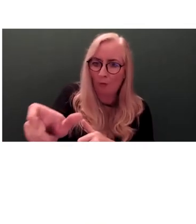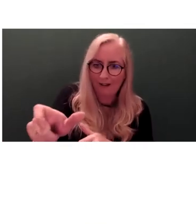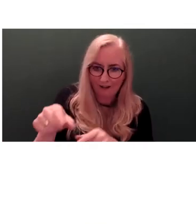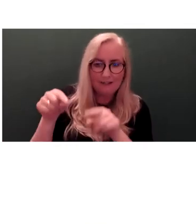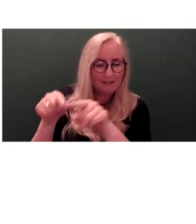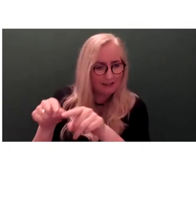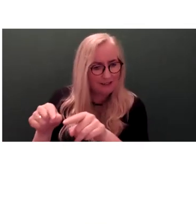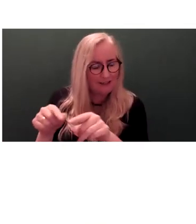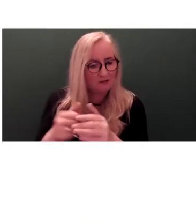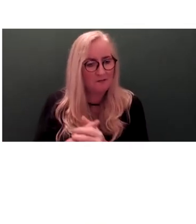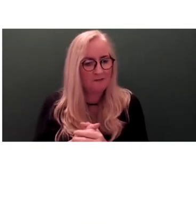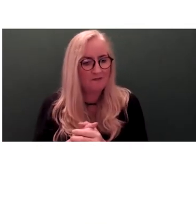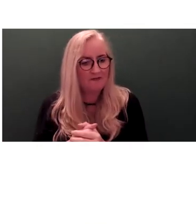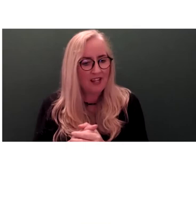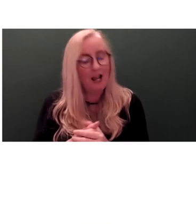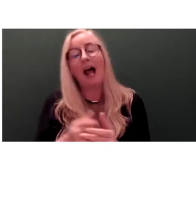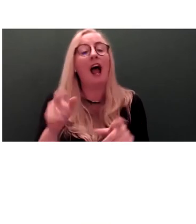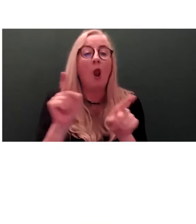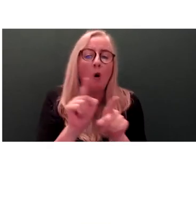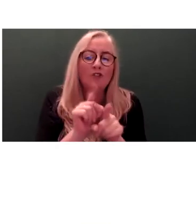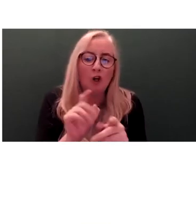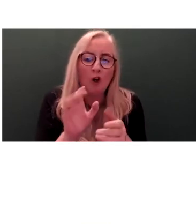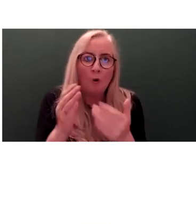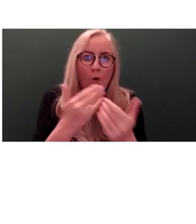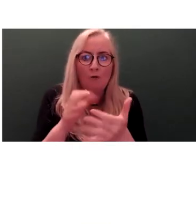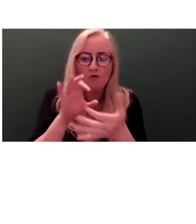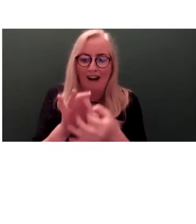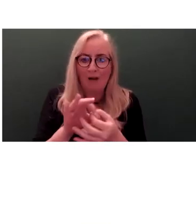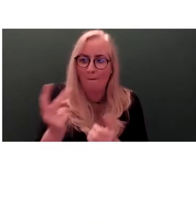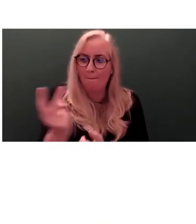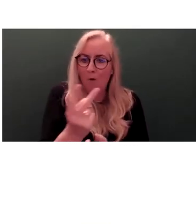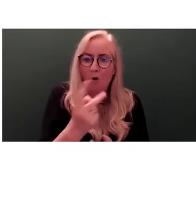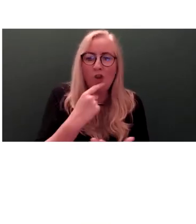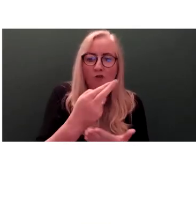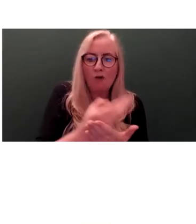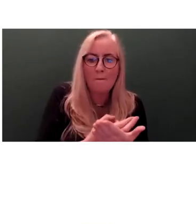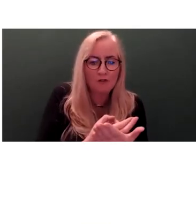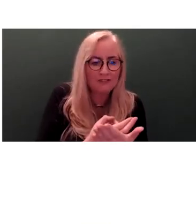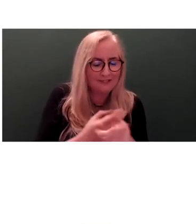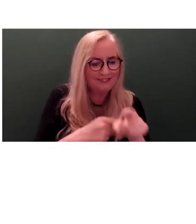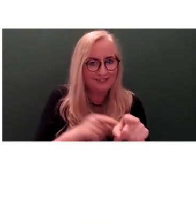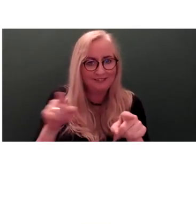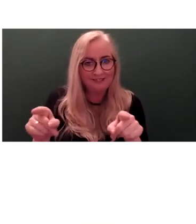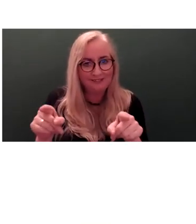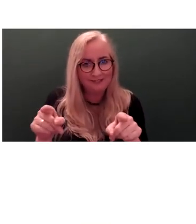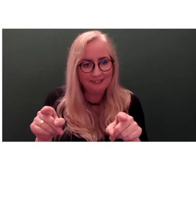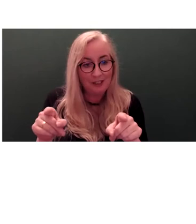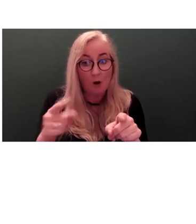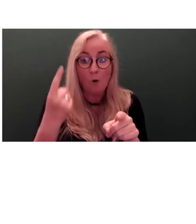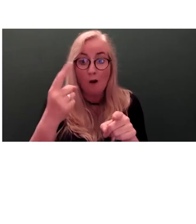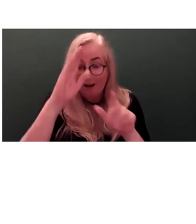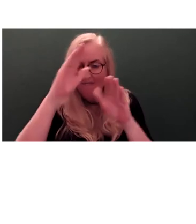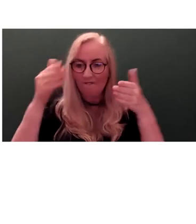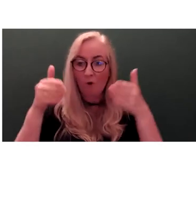though, and the very relevant findings in both reports on this, there's a demand side aspect to that. And a major focus of